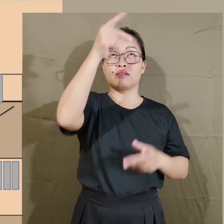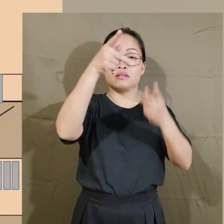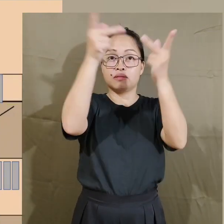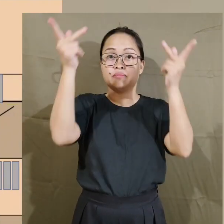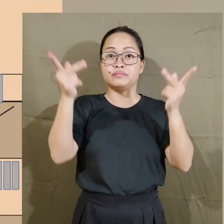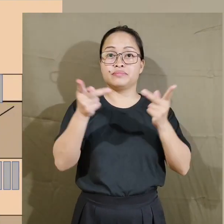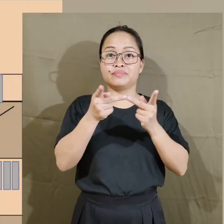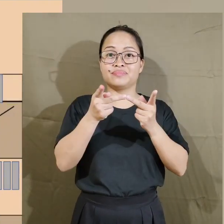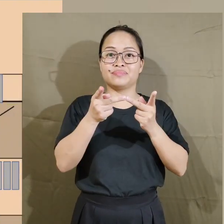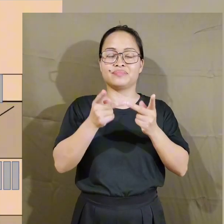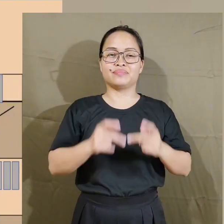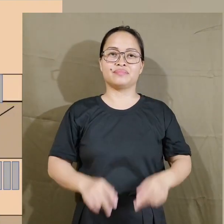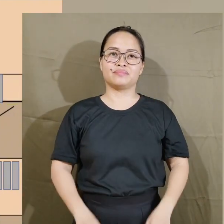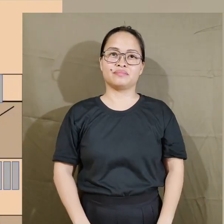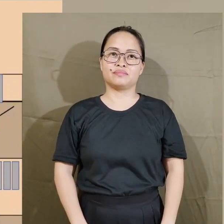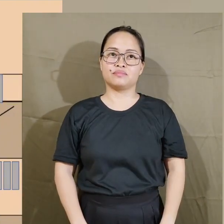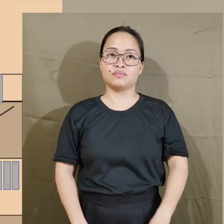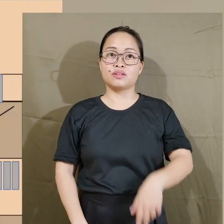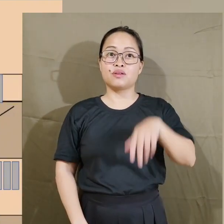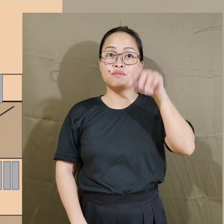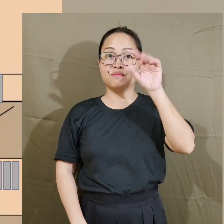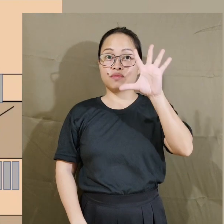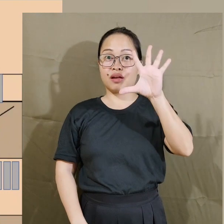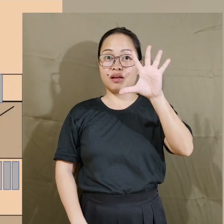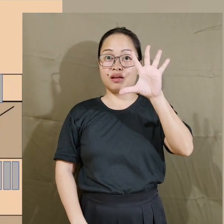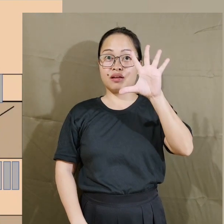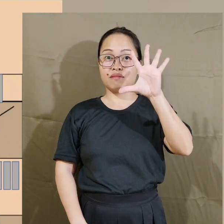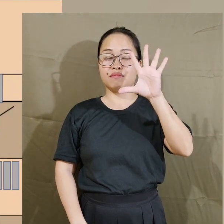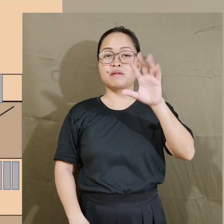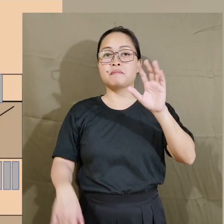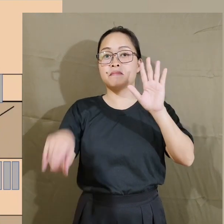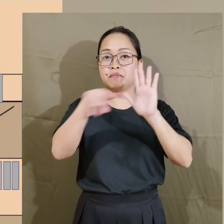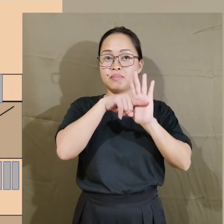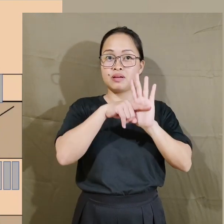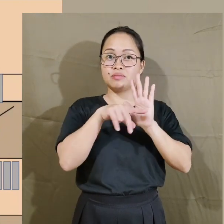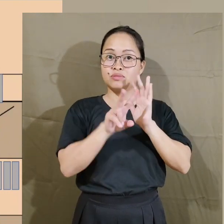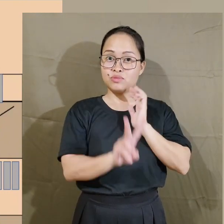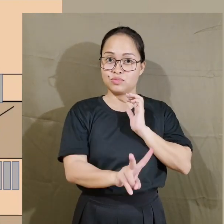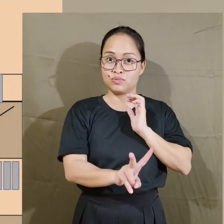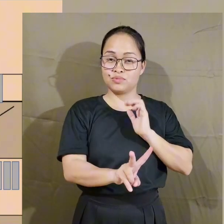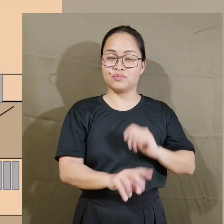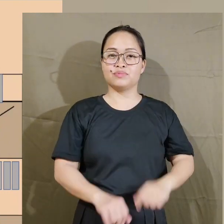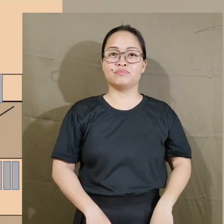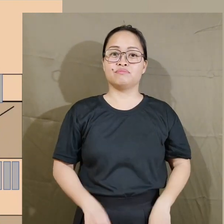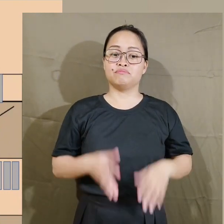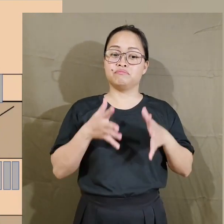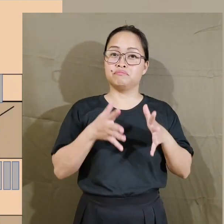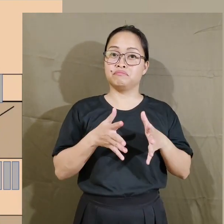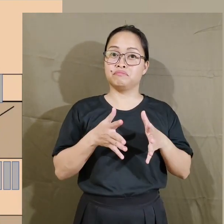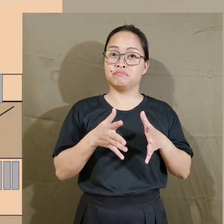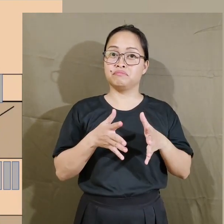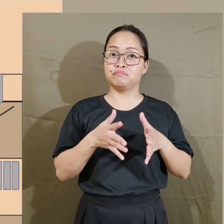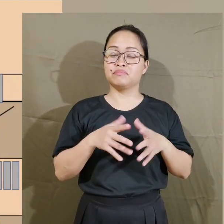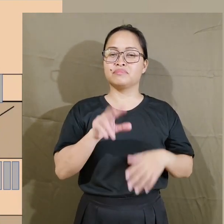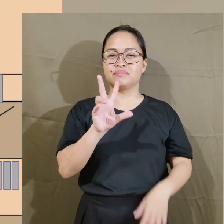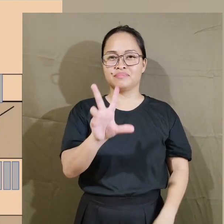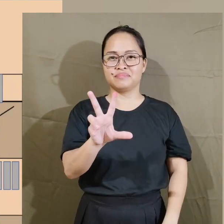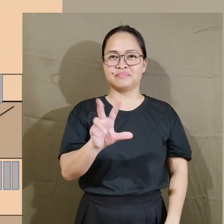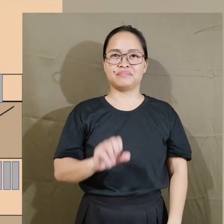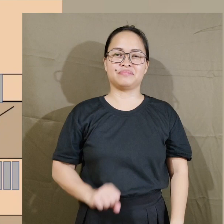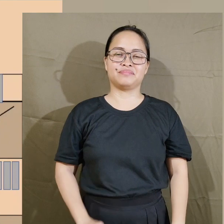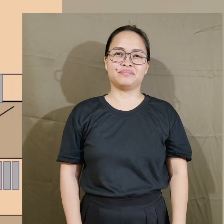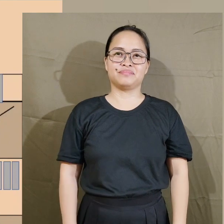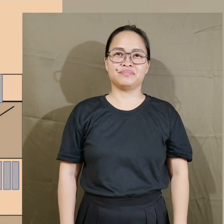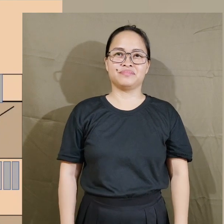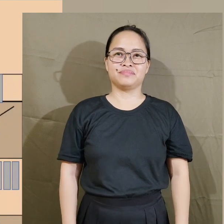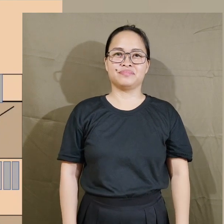How about in tens place? Now 5 minus 2, we are left with